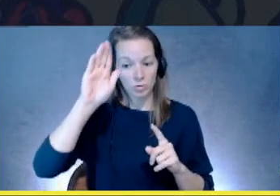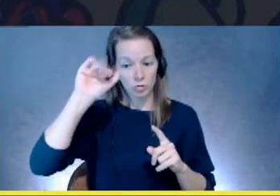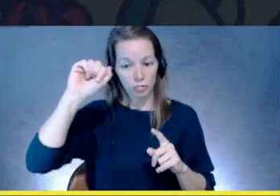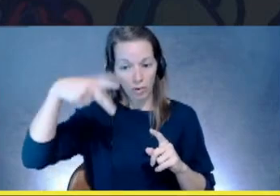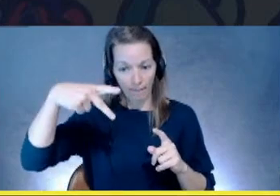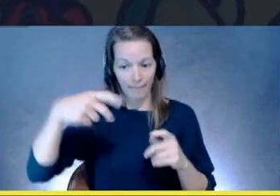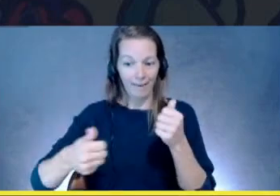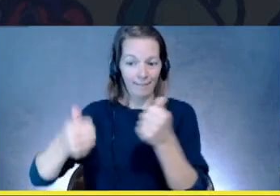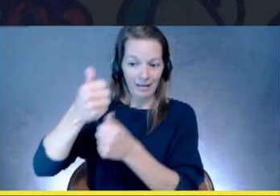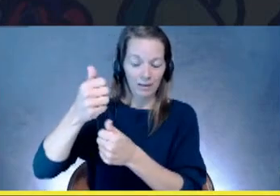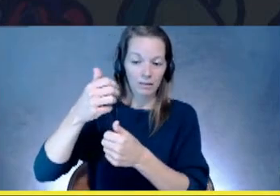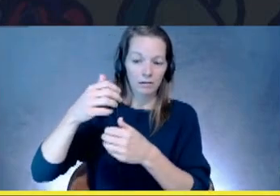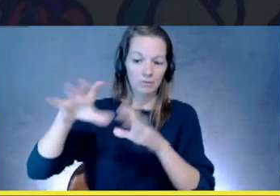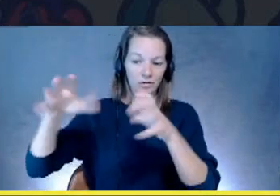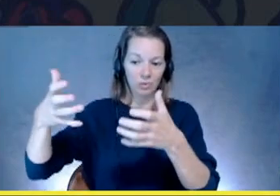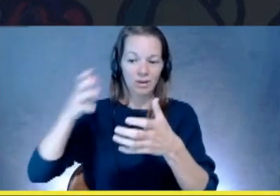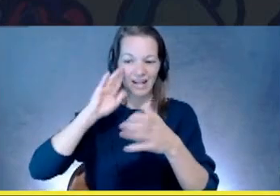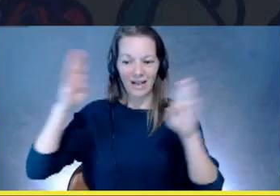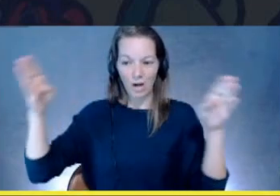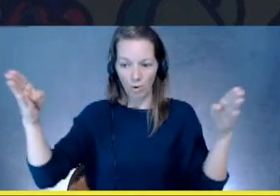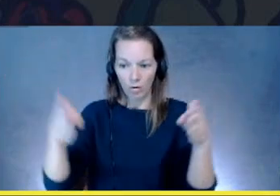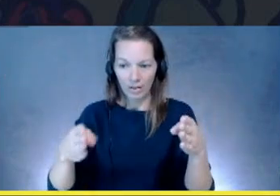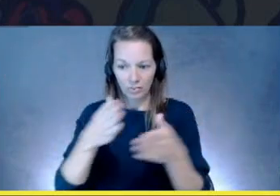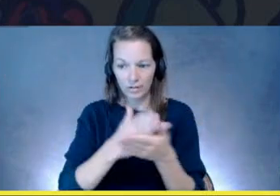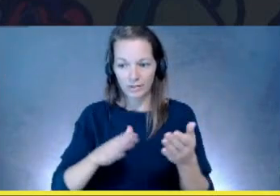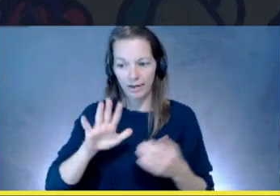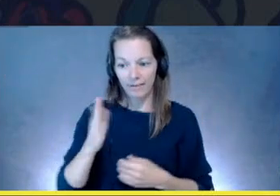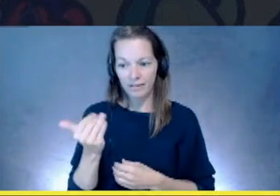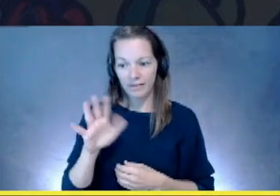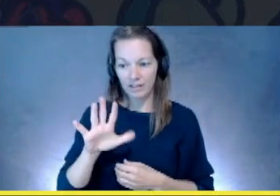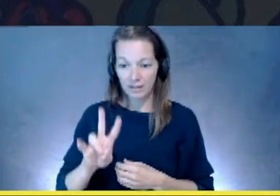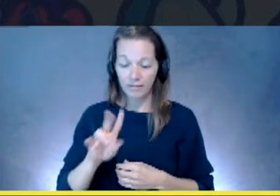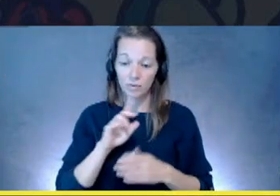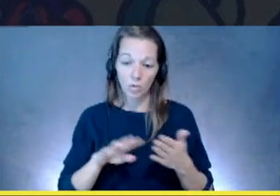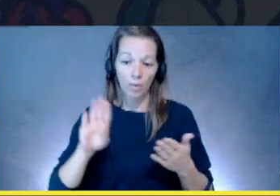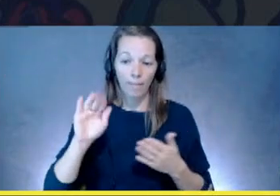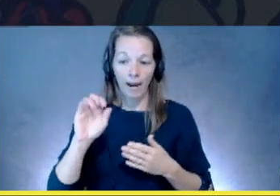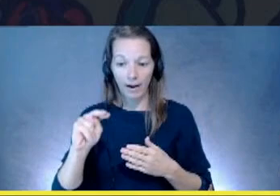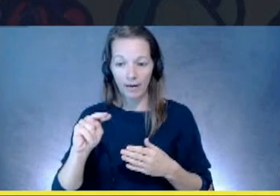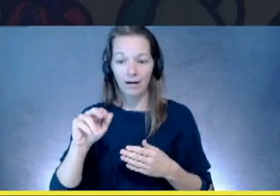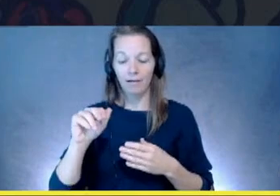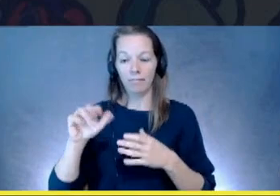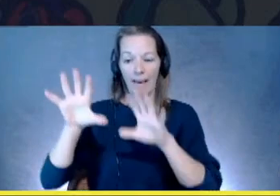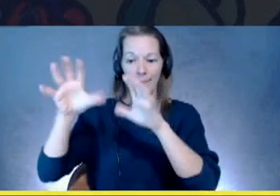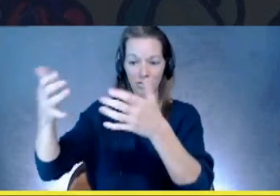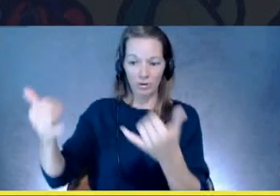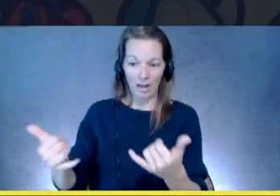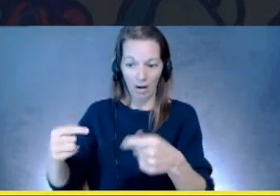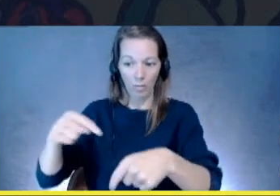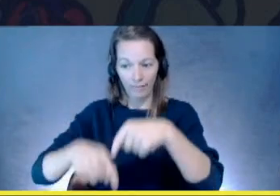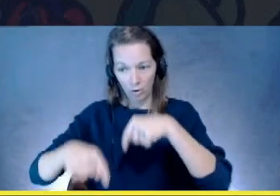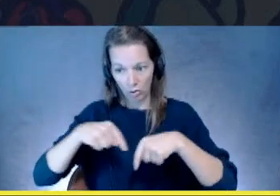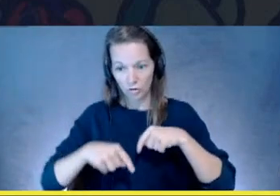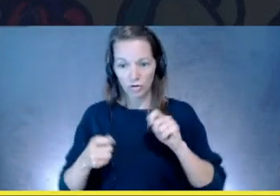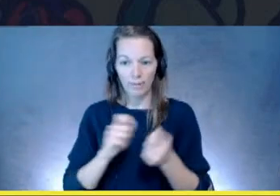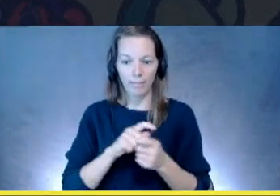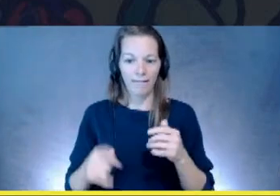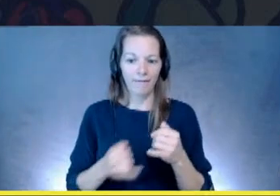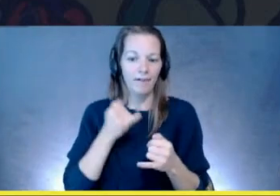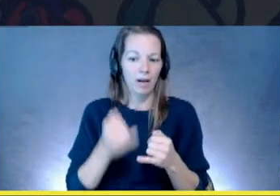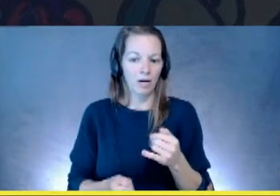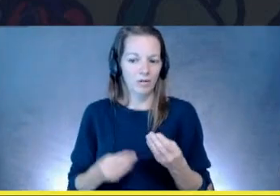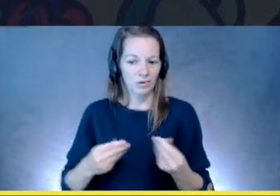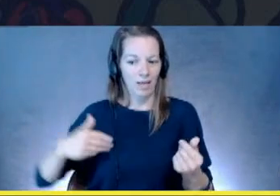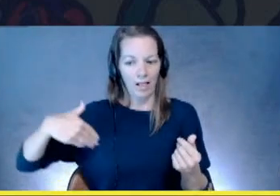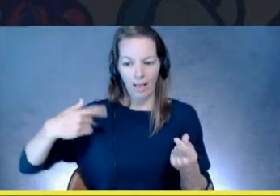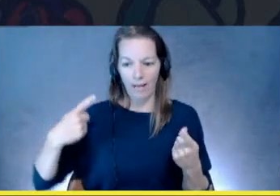scope of Section 1557. Therefore, the Biden administration has worked to reverse these changes, but the final resolution remains